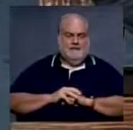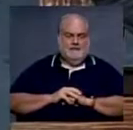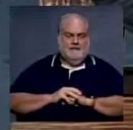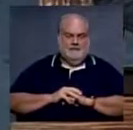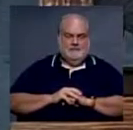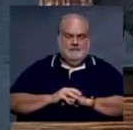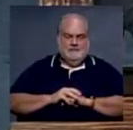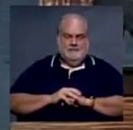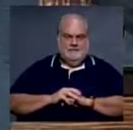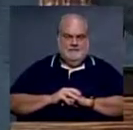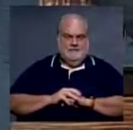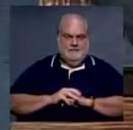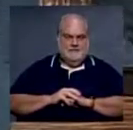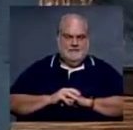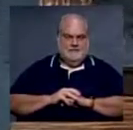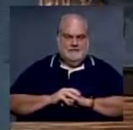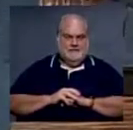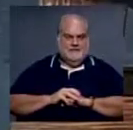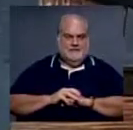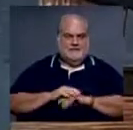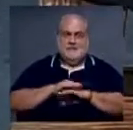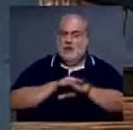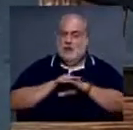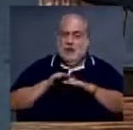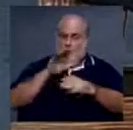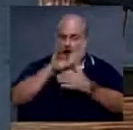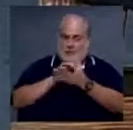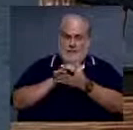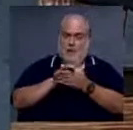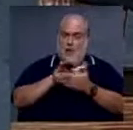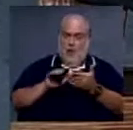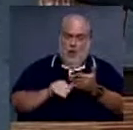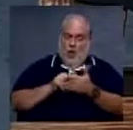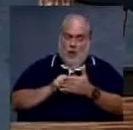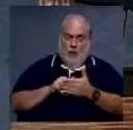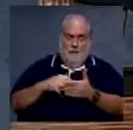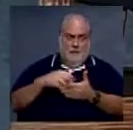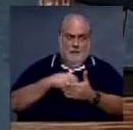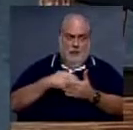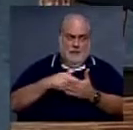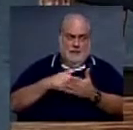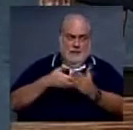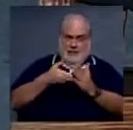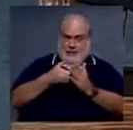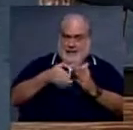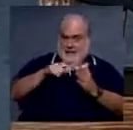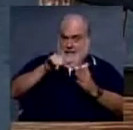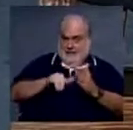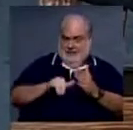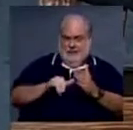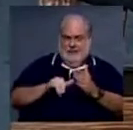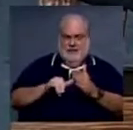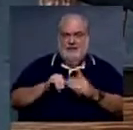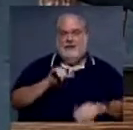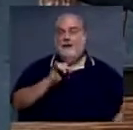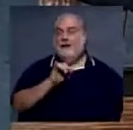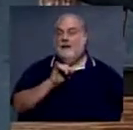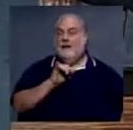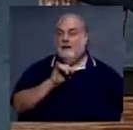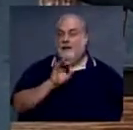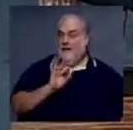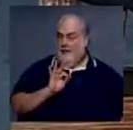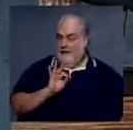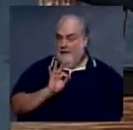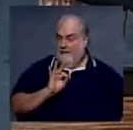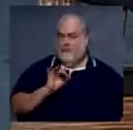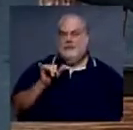You know, I don't think that everyone would be opposed to this facility being there if the